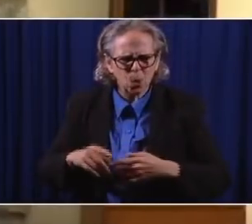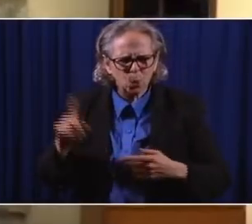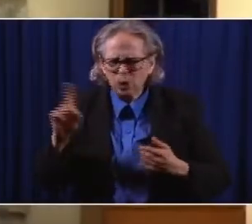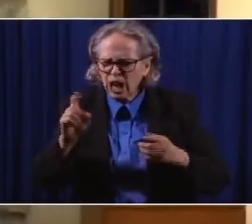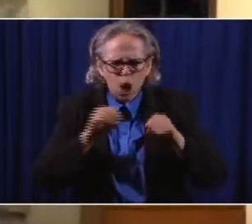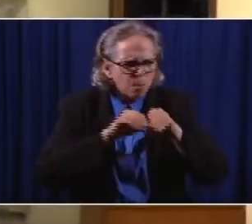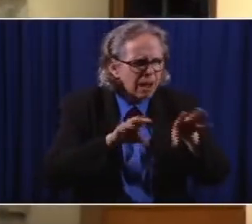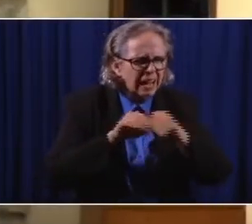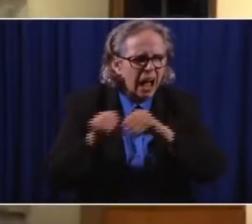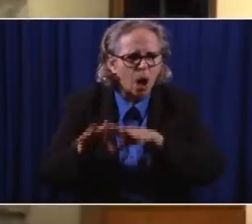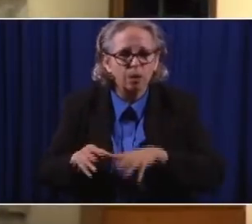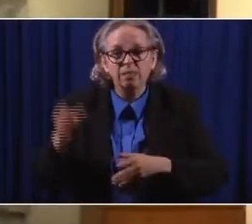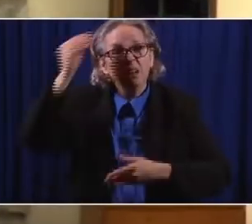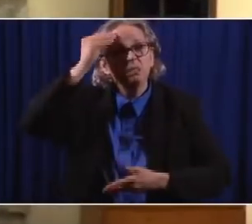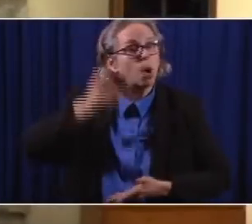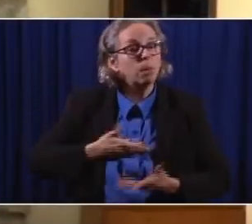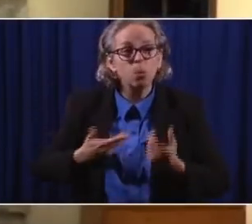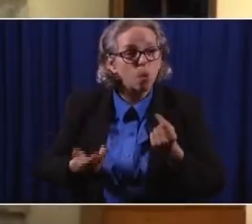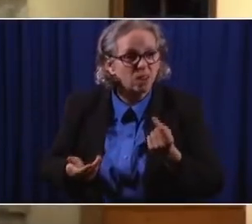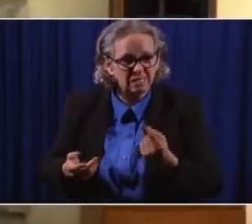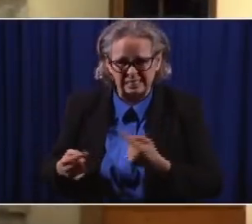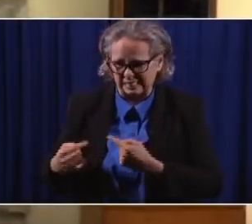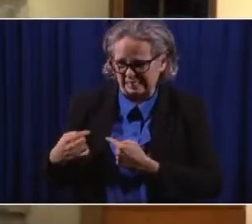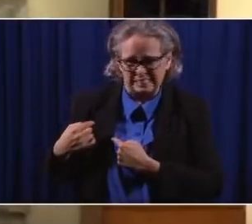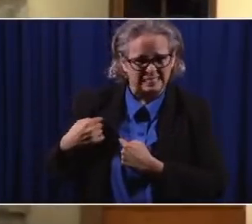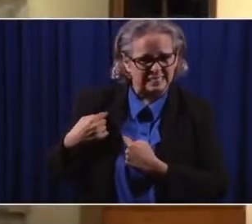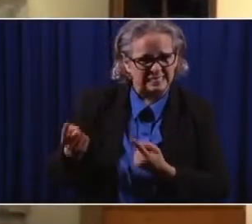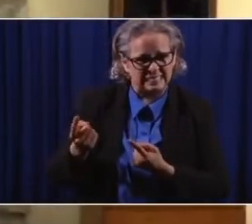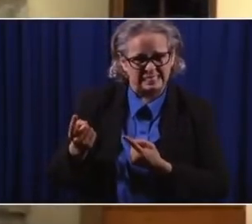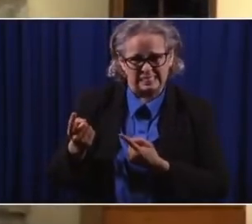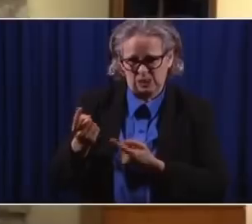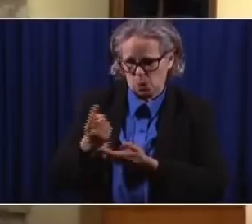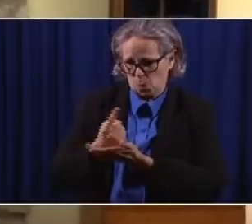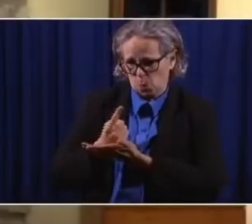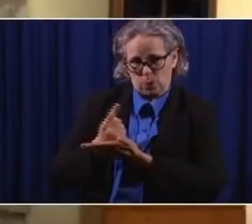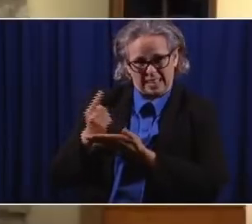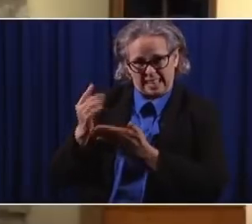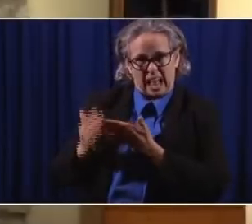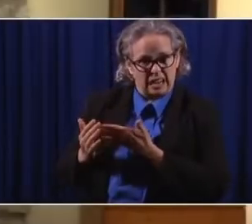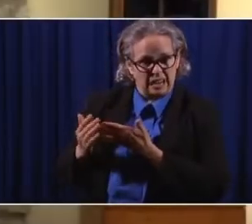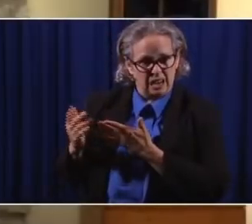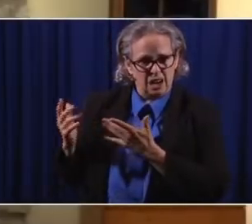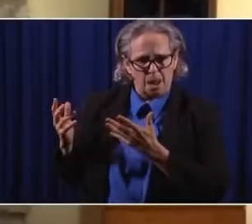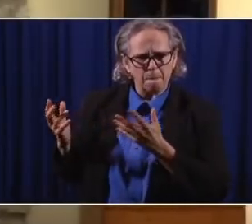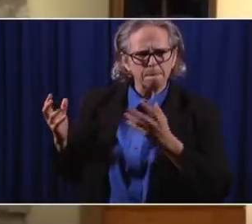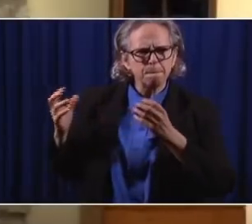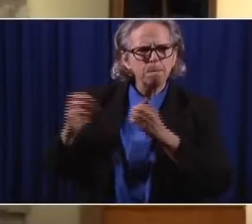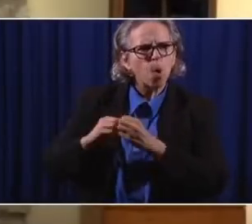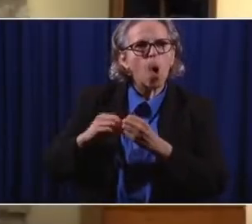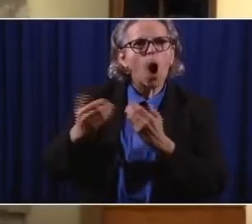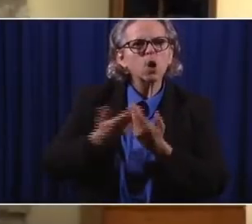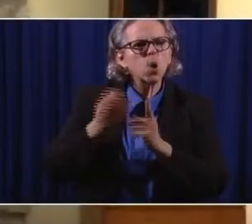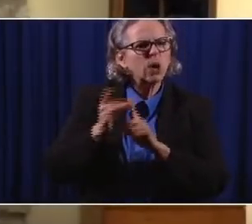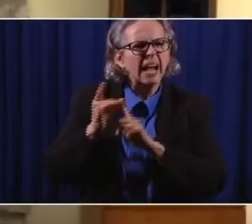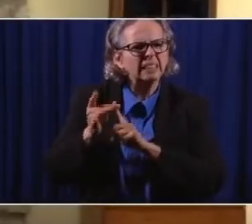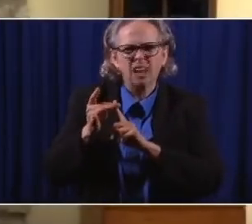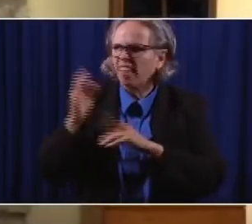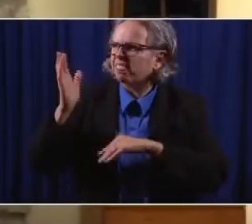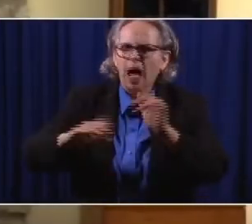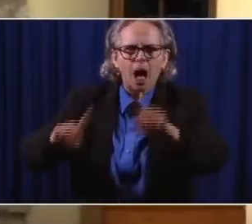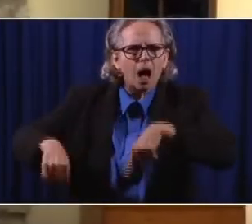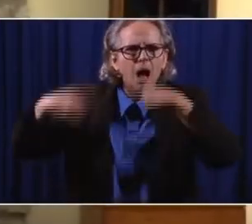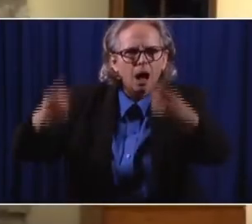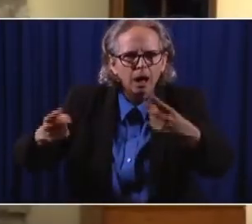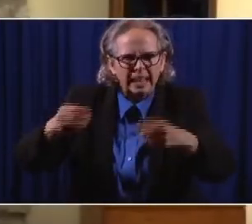new cases reported during the past weekend than any other weekend throughout the pandemic. And they're reporting